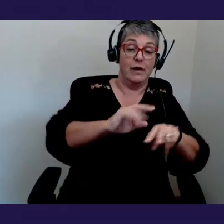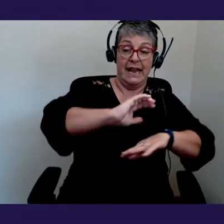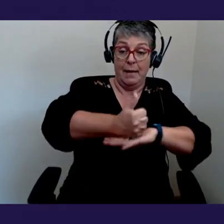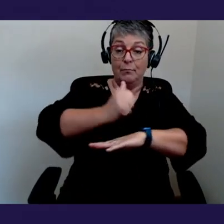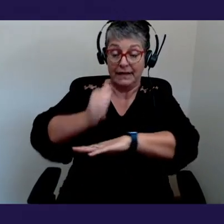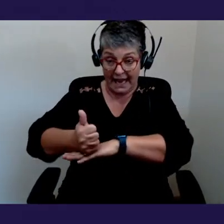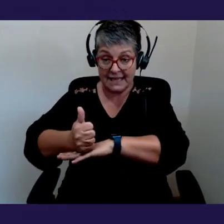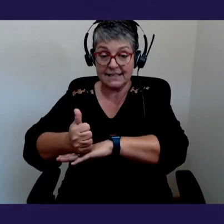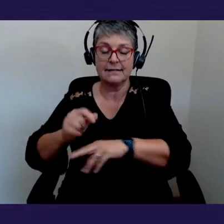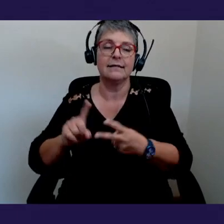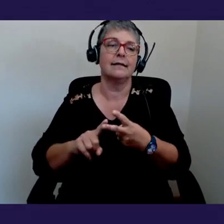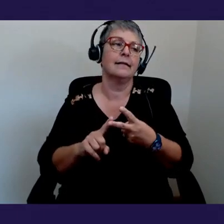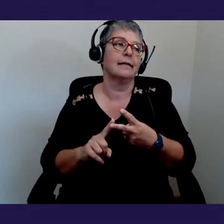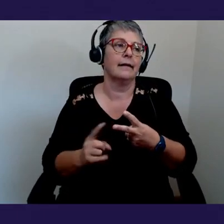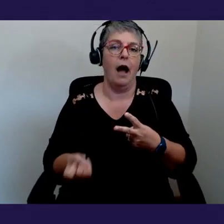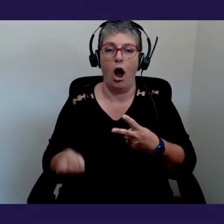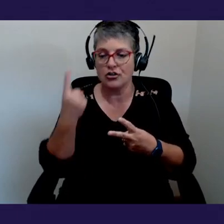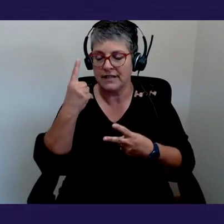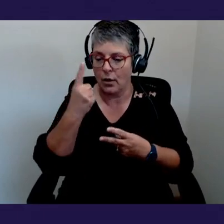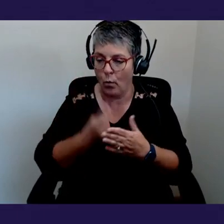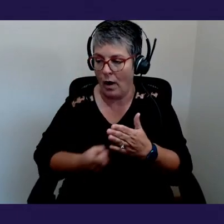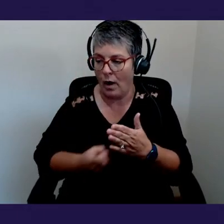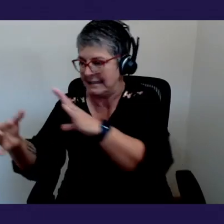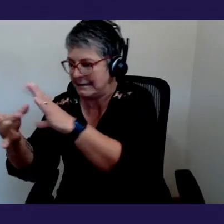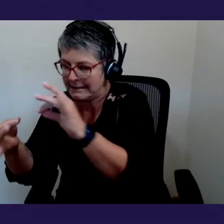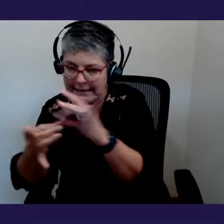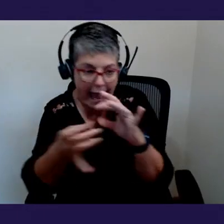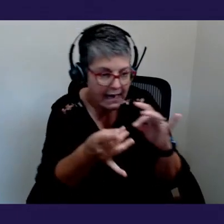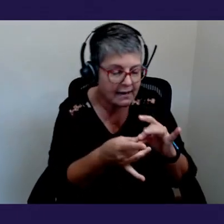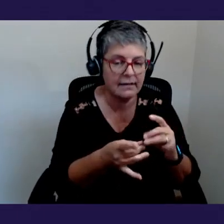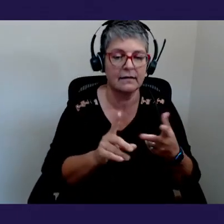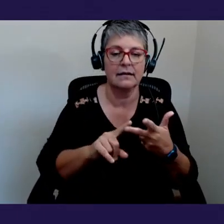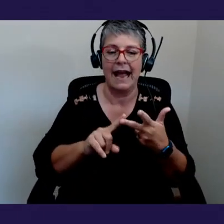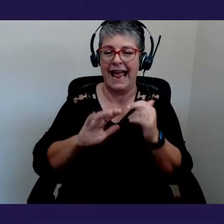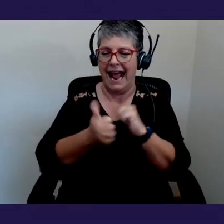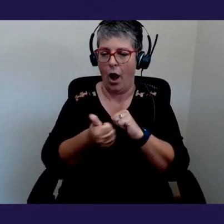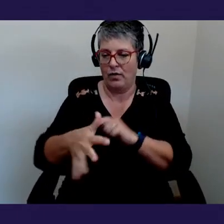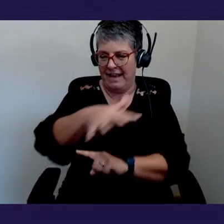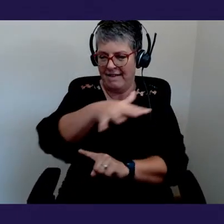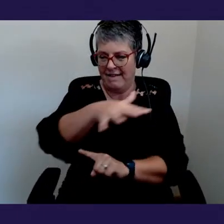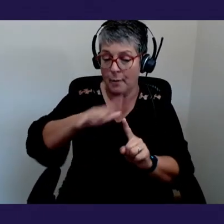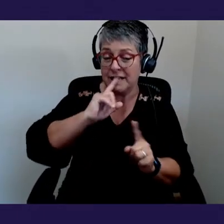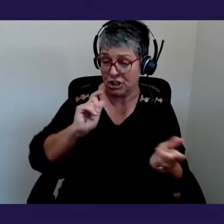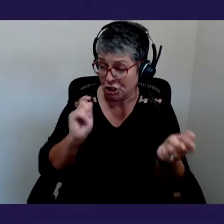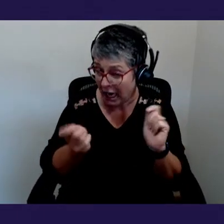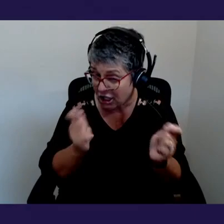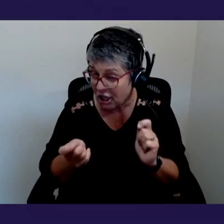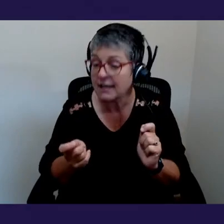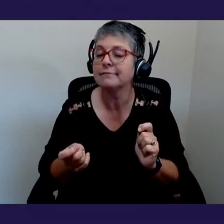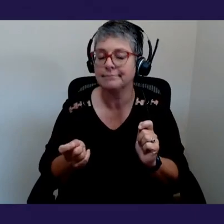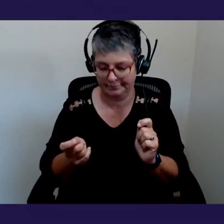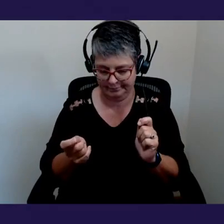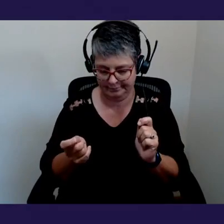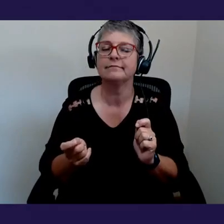to understand what is being said and how the environment is changing is as we learned,